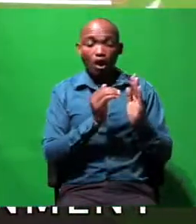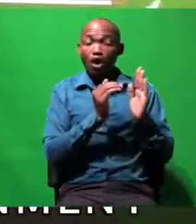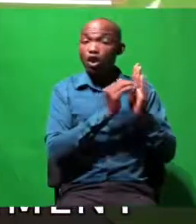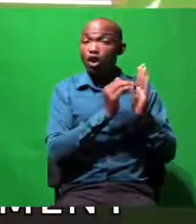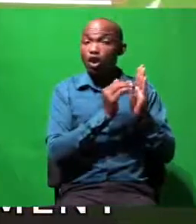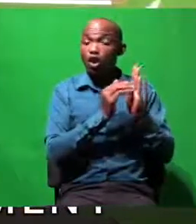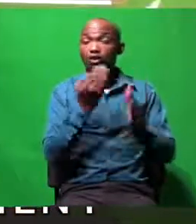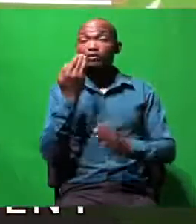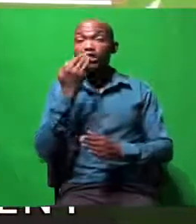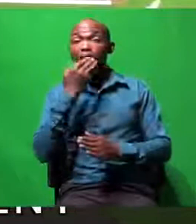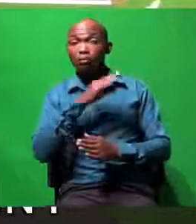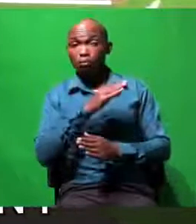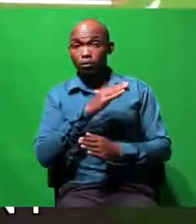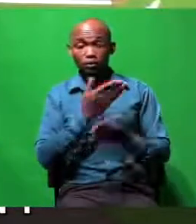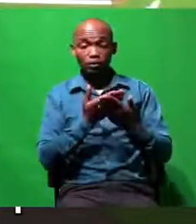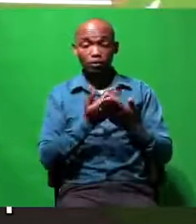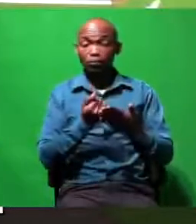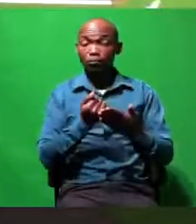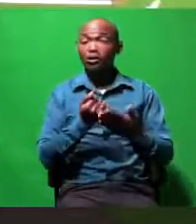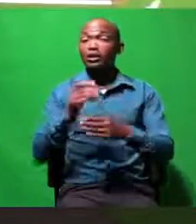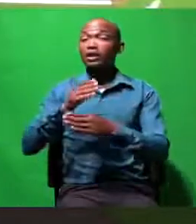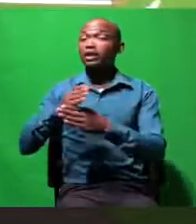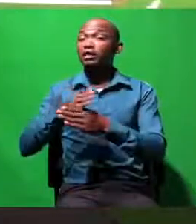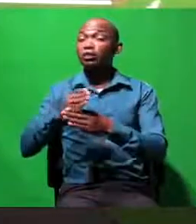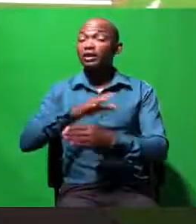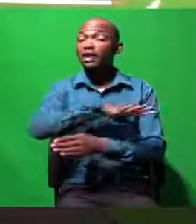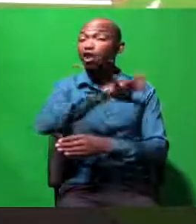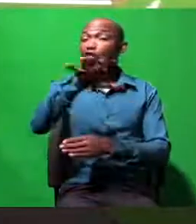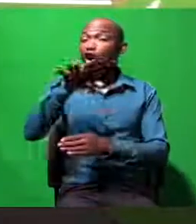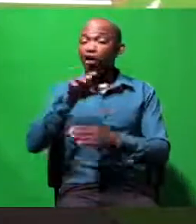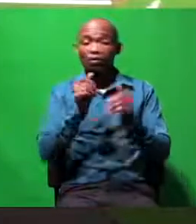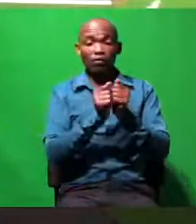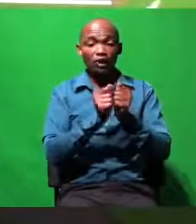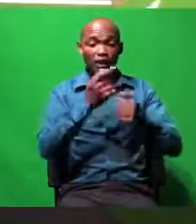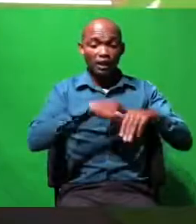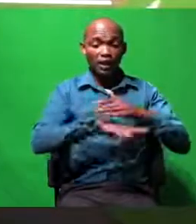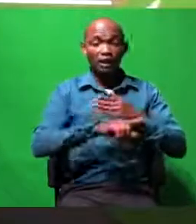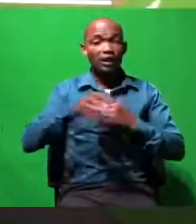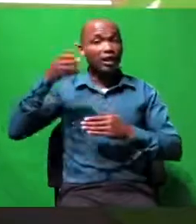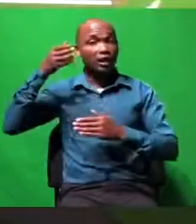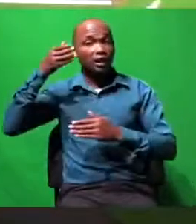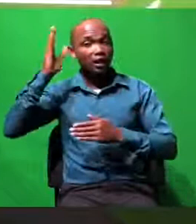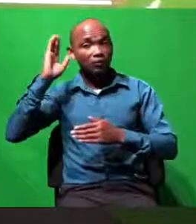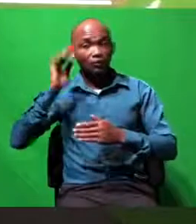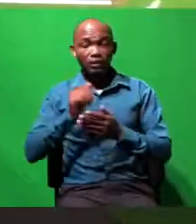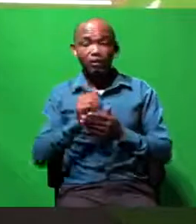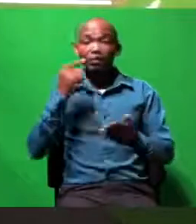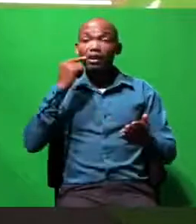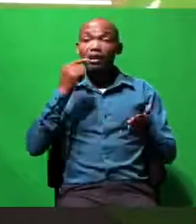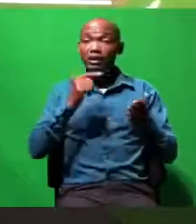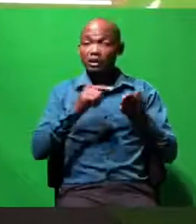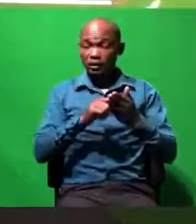law is very important. Law is very important because it is concerned all things in the government, all the people